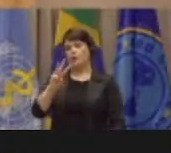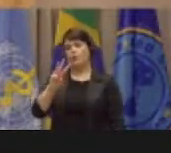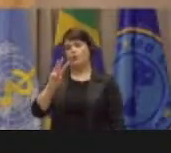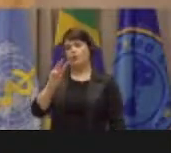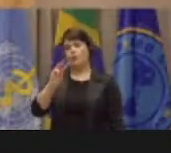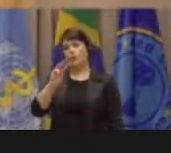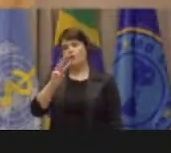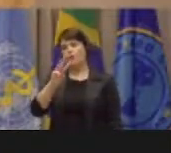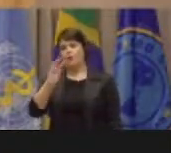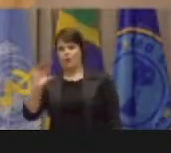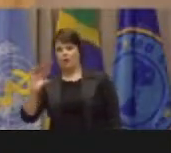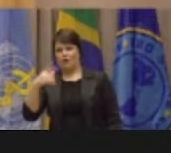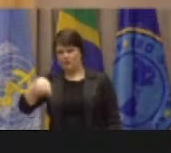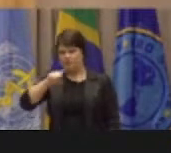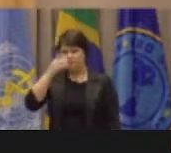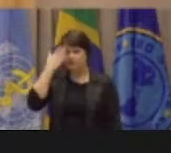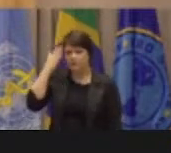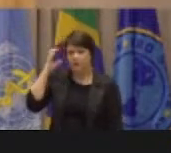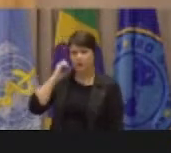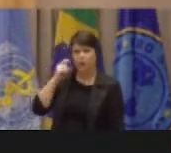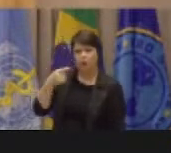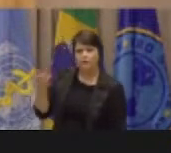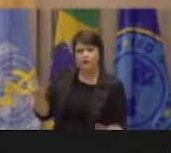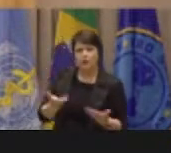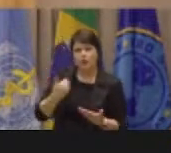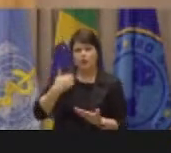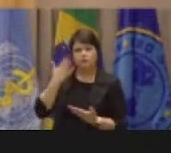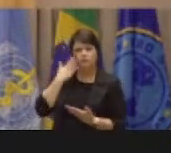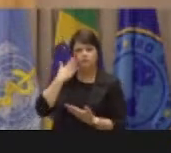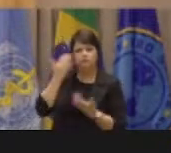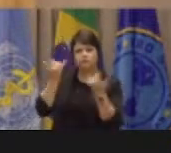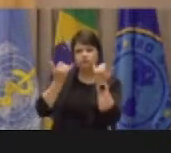Department. I would like if you hear us.